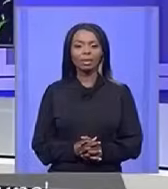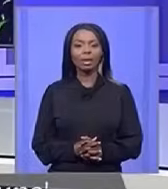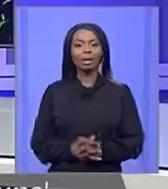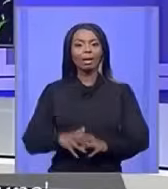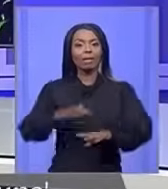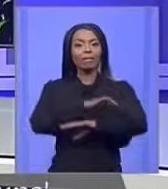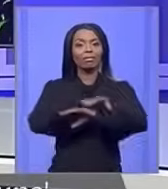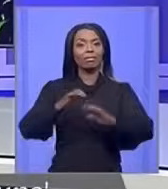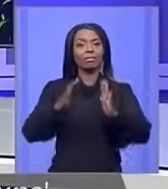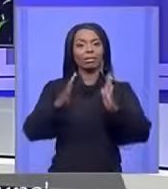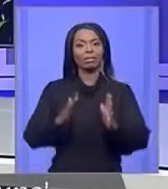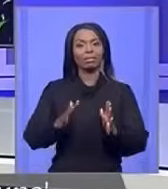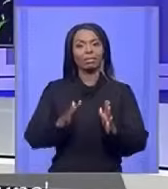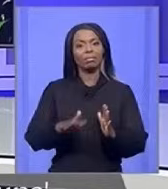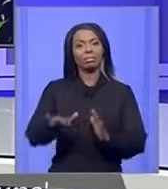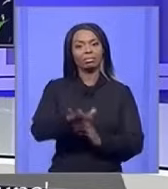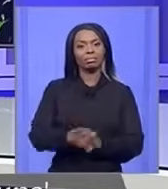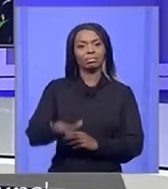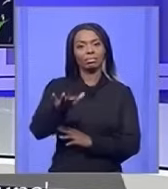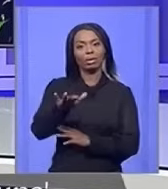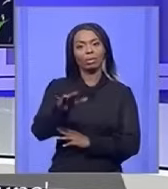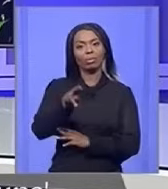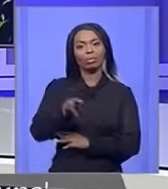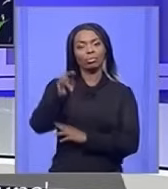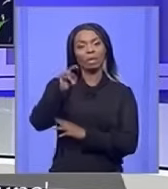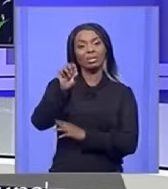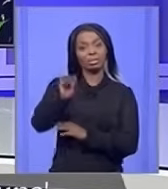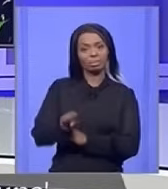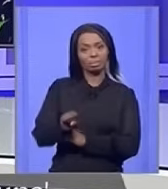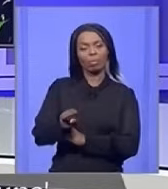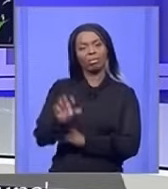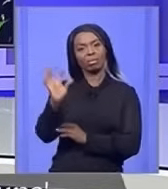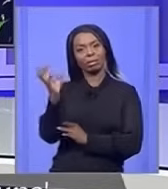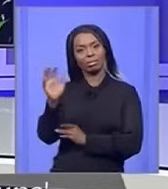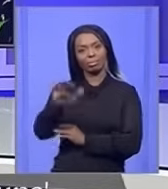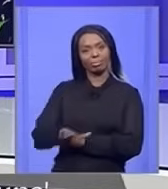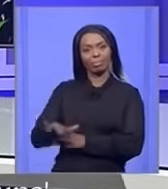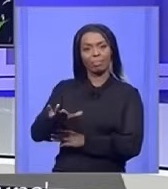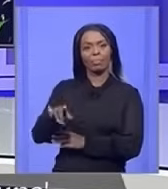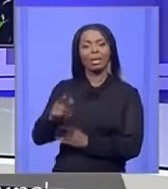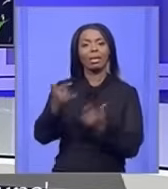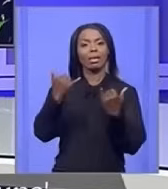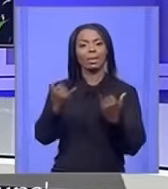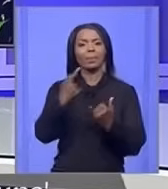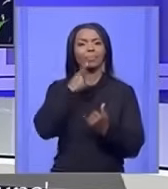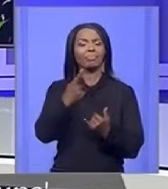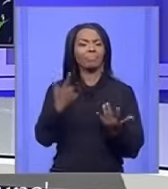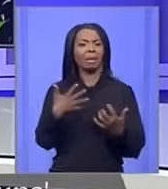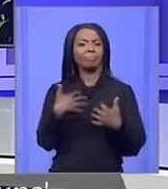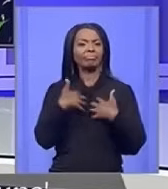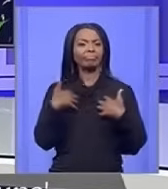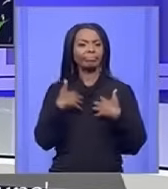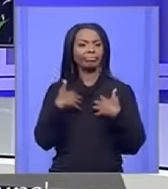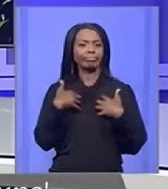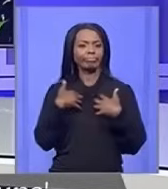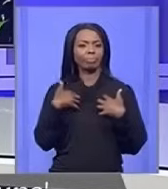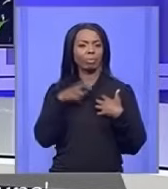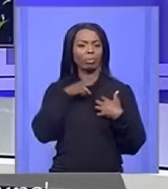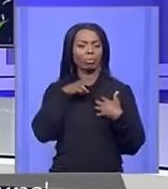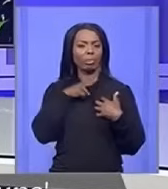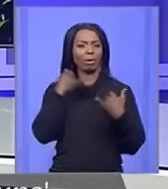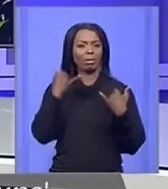balemi ba bangwe ka borwa bodikela bja province ya Free State ba re ba tlalelong ka ge ba ukangwa gore ba